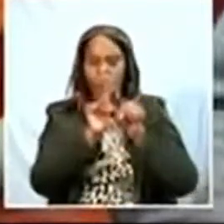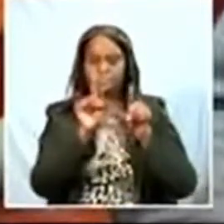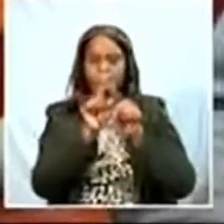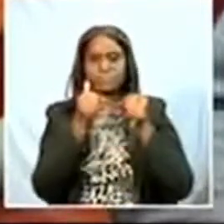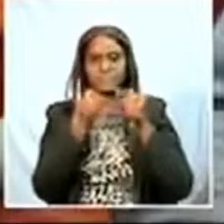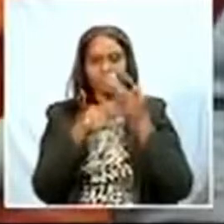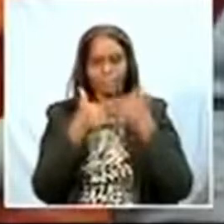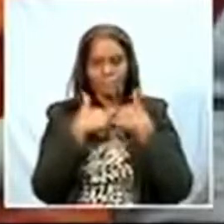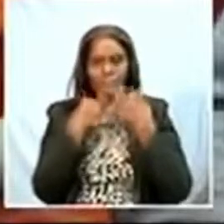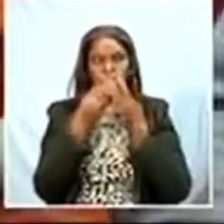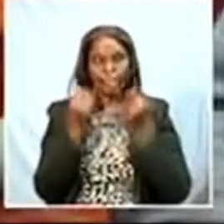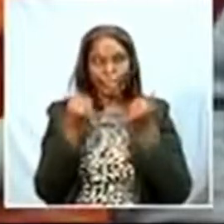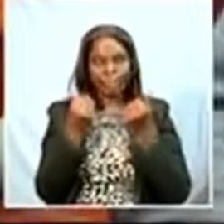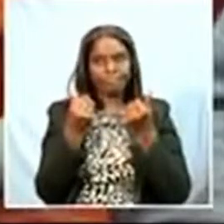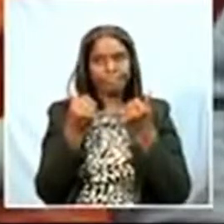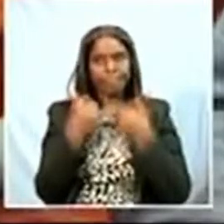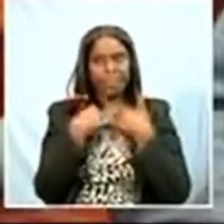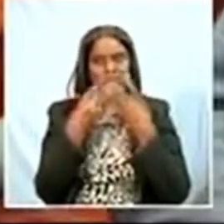having a few,